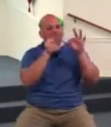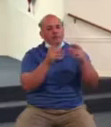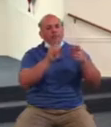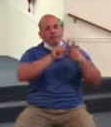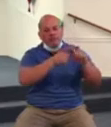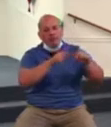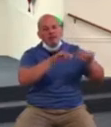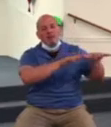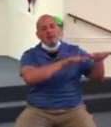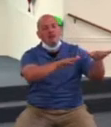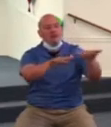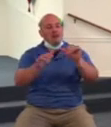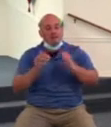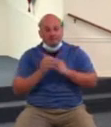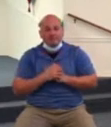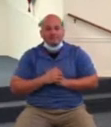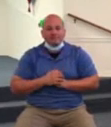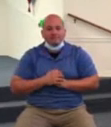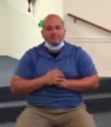to Jesus.